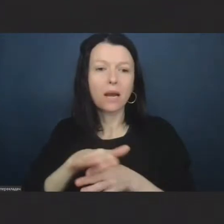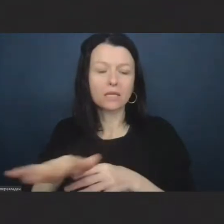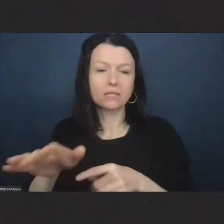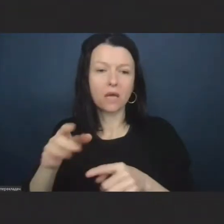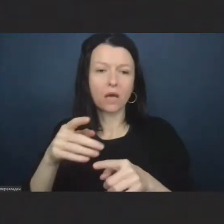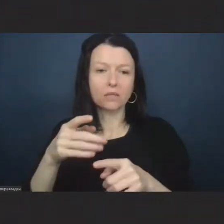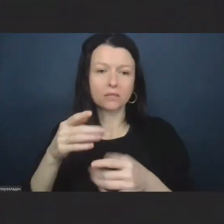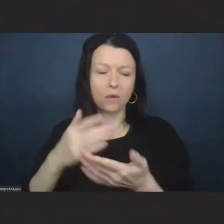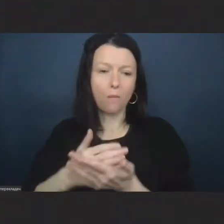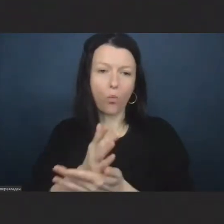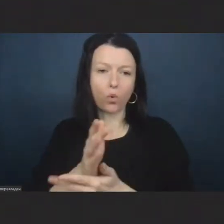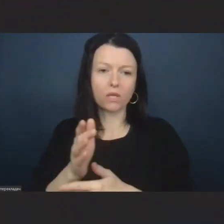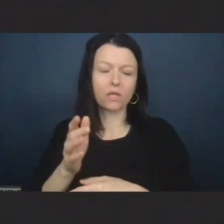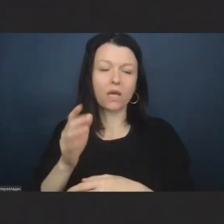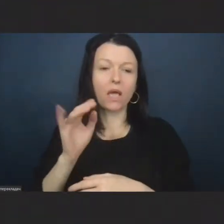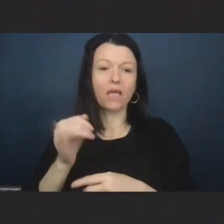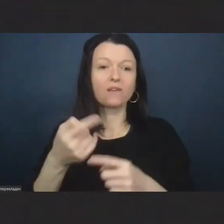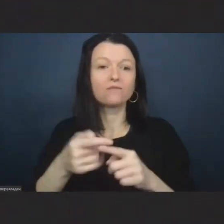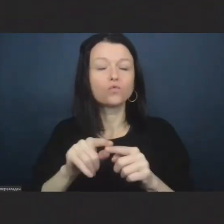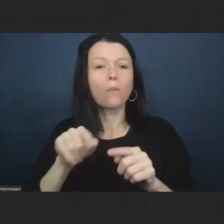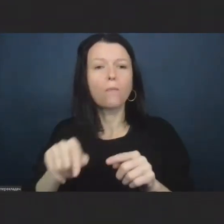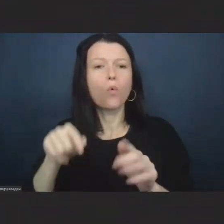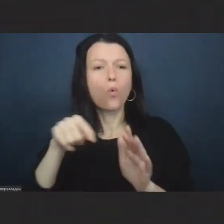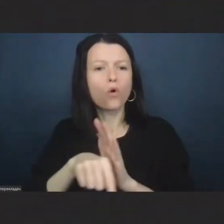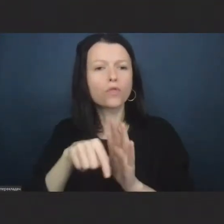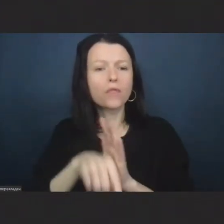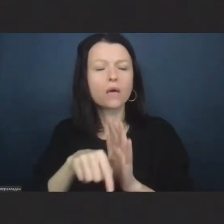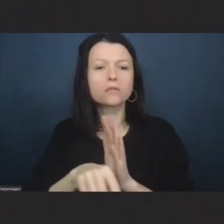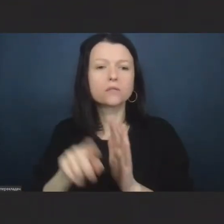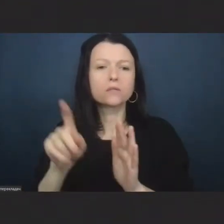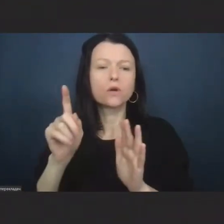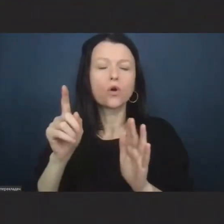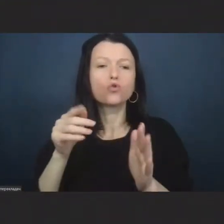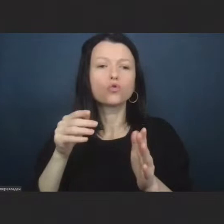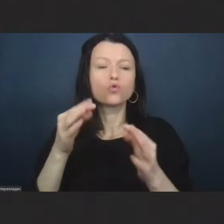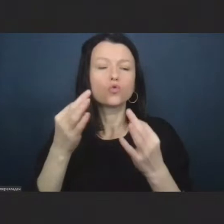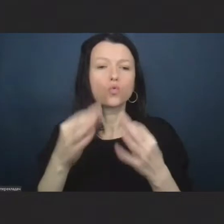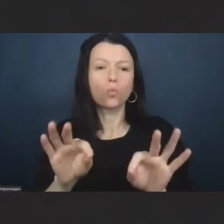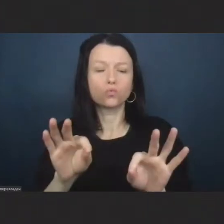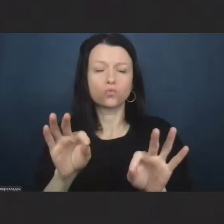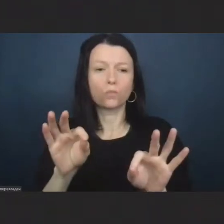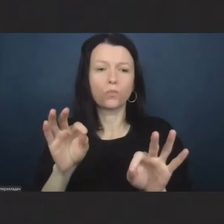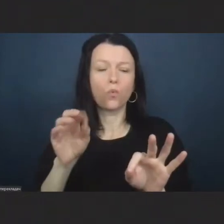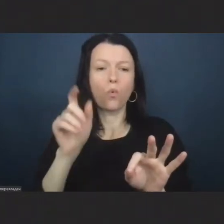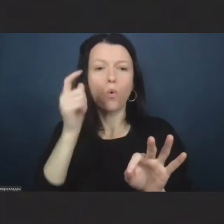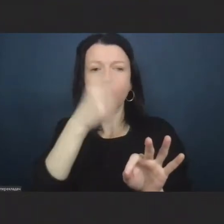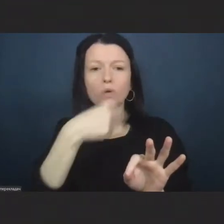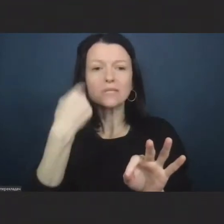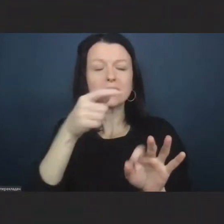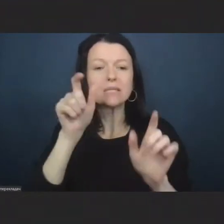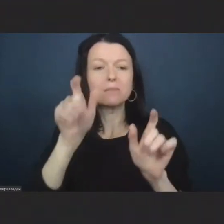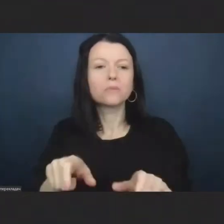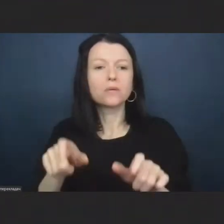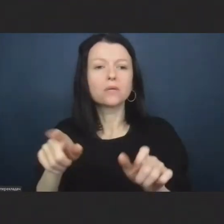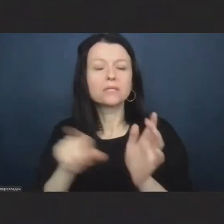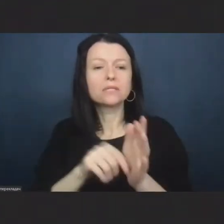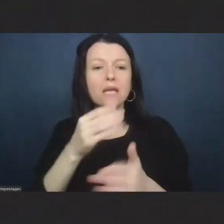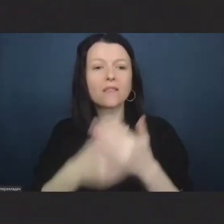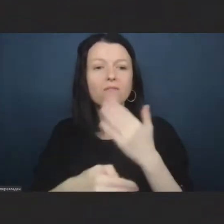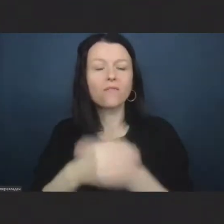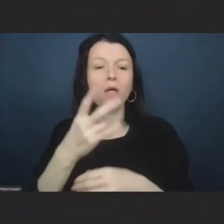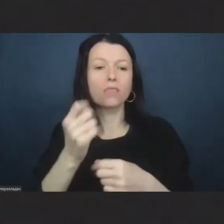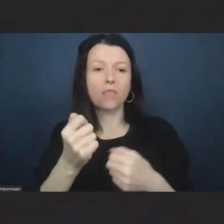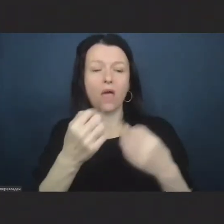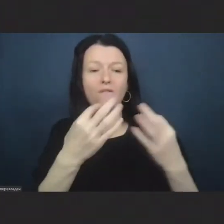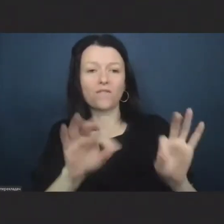implementation of the government policy. In this context, in particular, the accessibility of the persons with